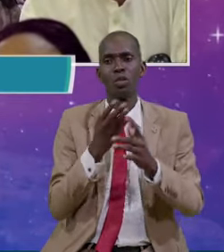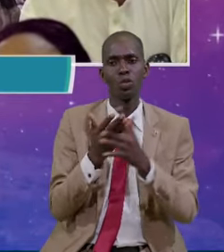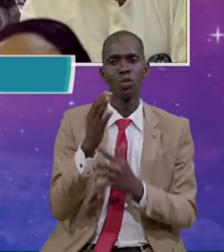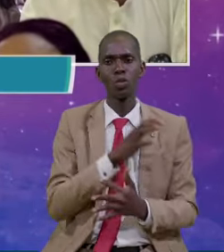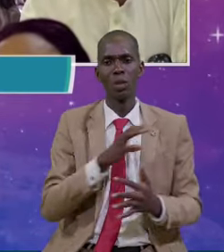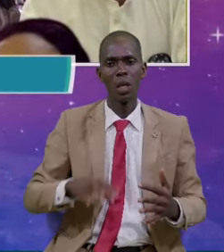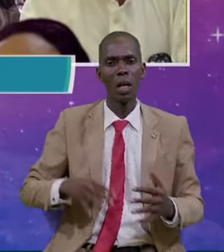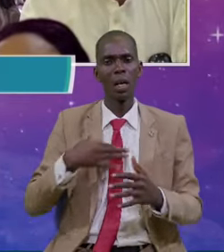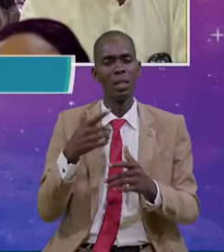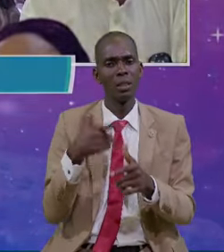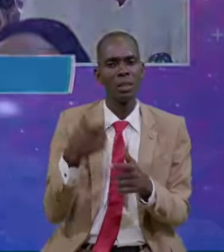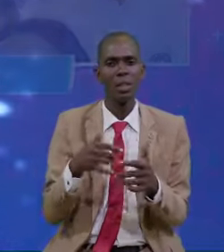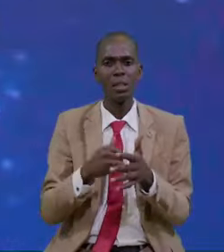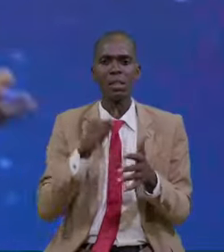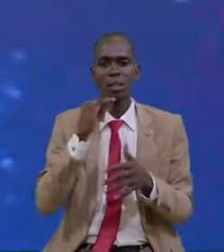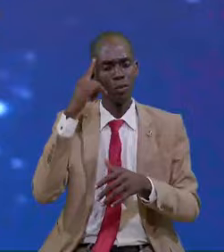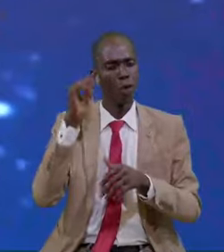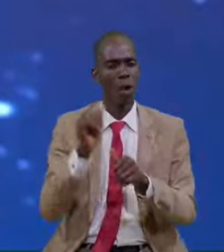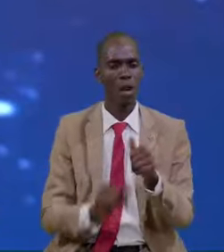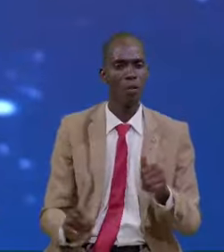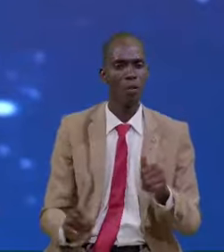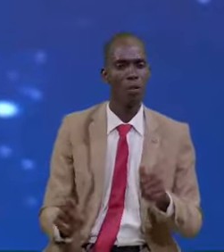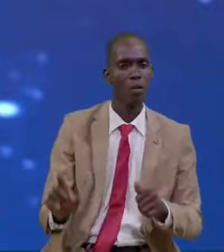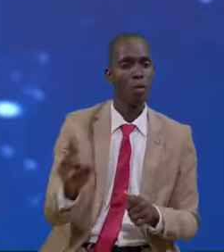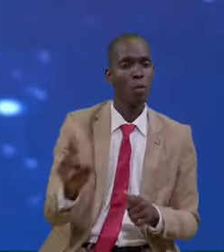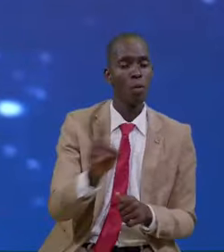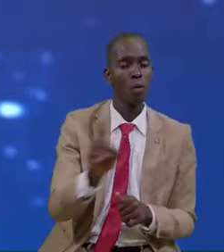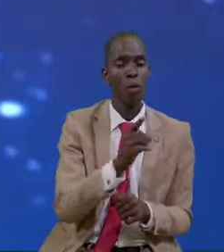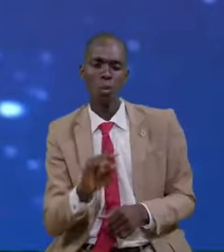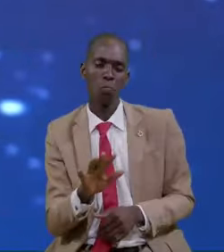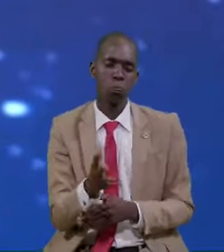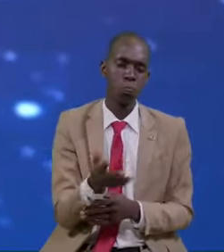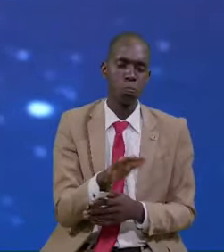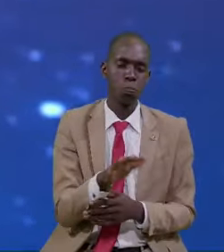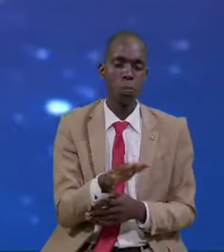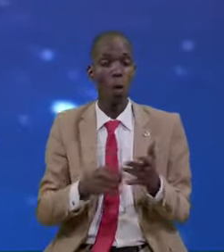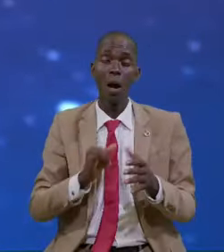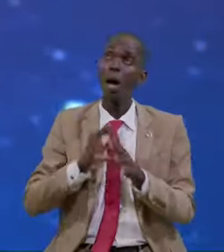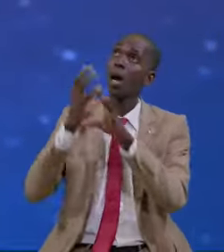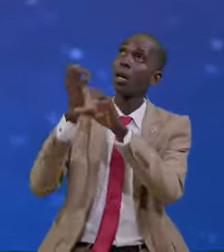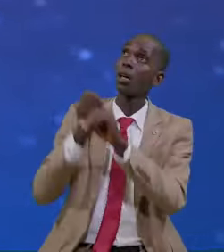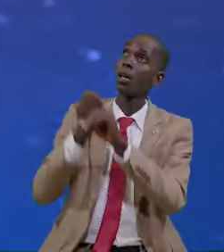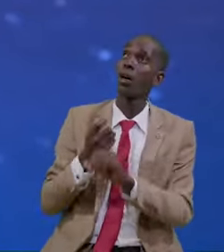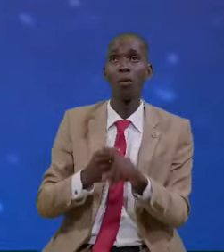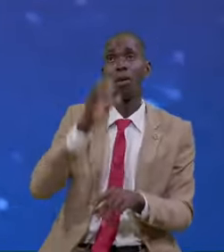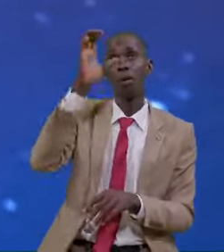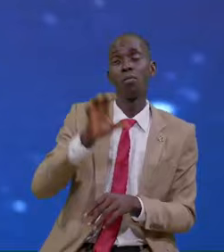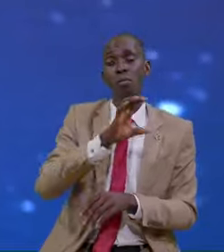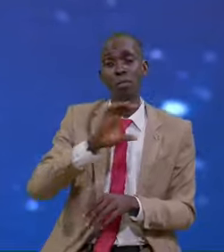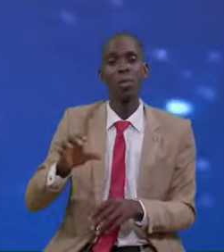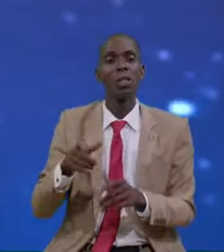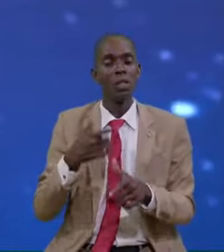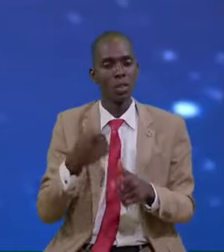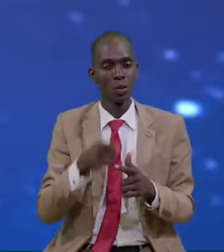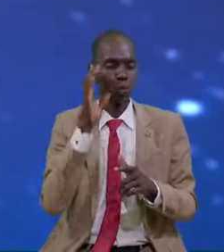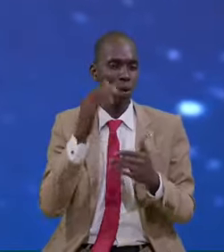everyone. There's no partiality. What I got from Calvary, you will have. He went down to the city